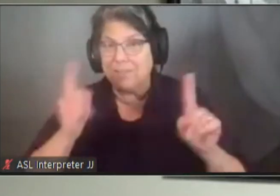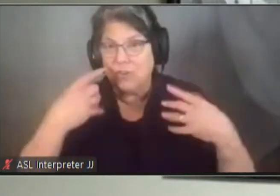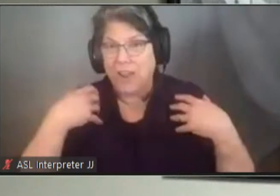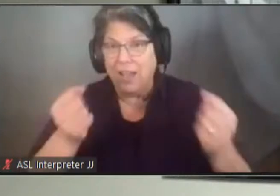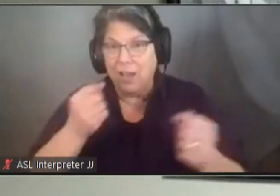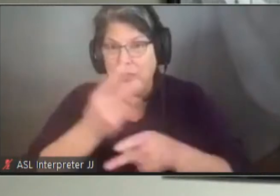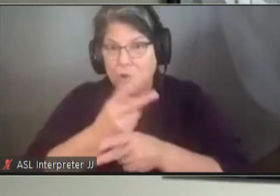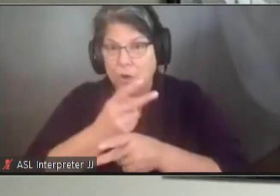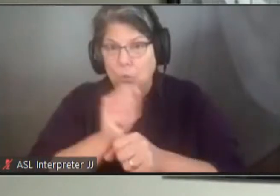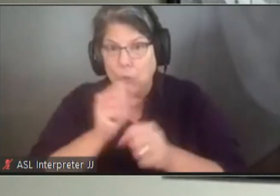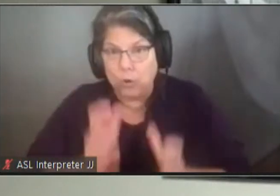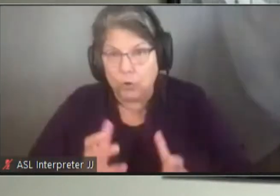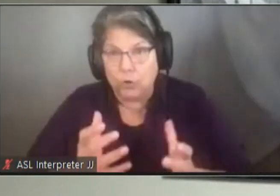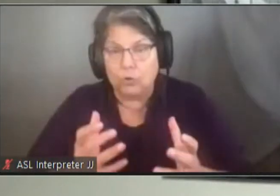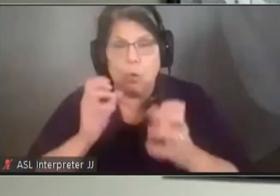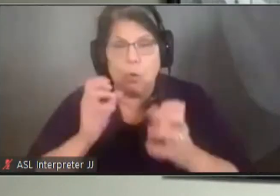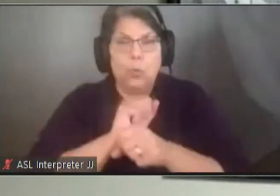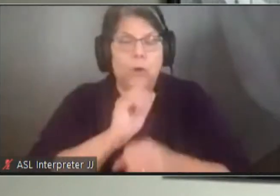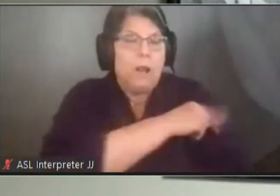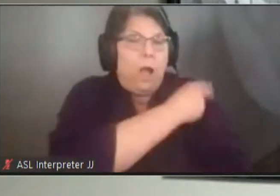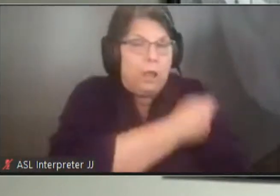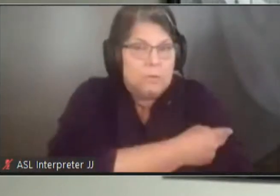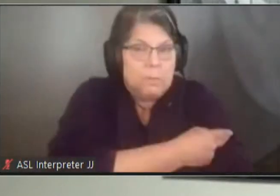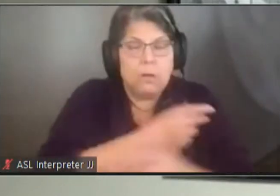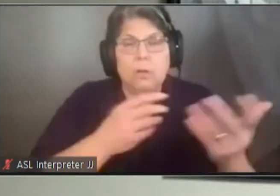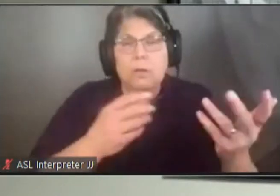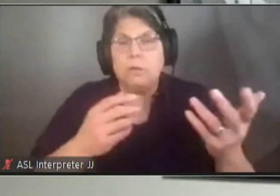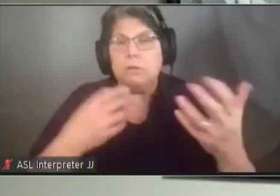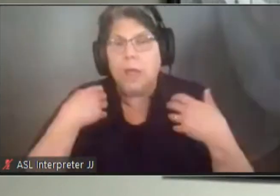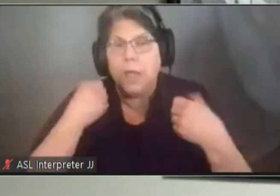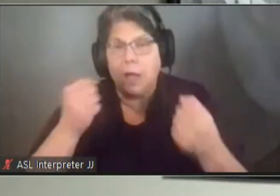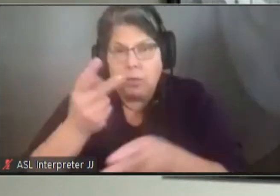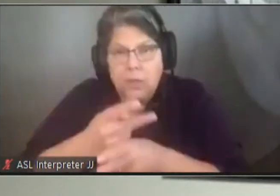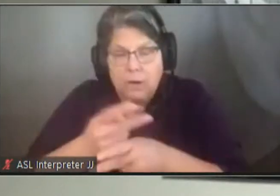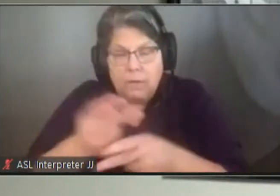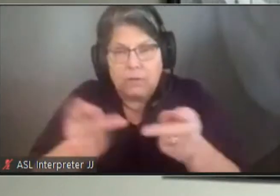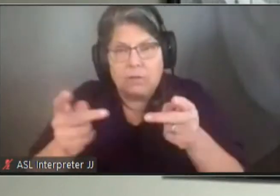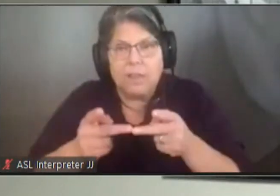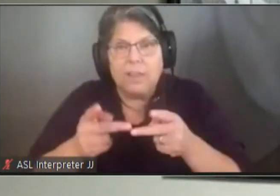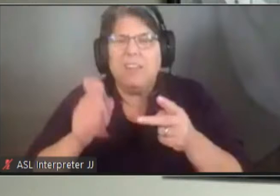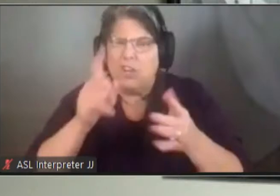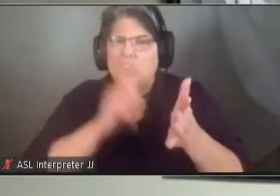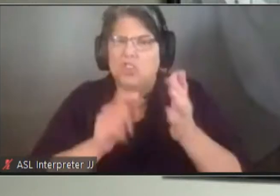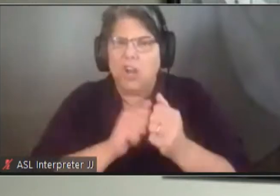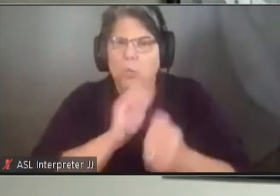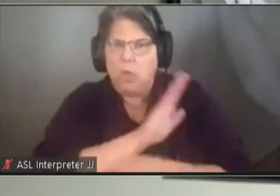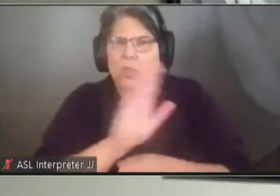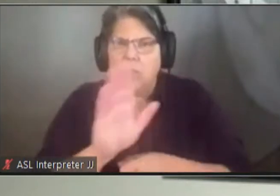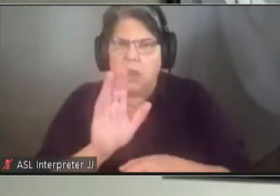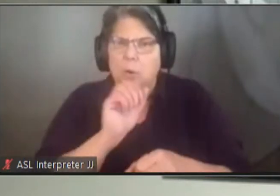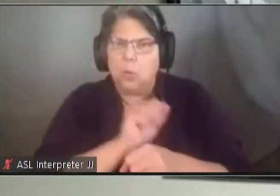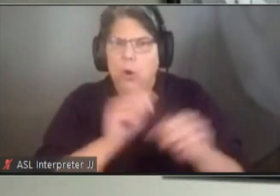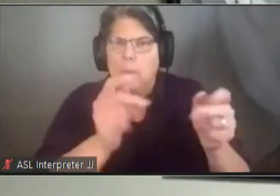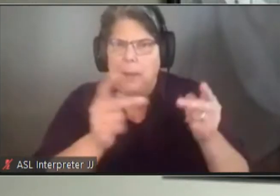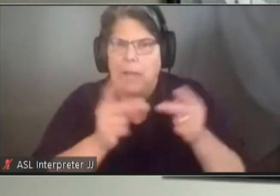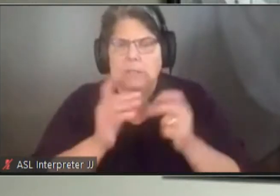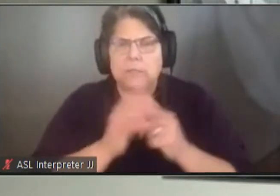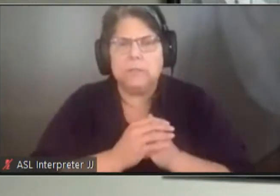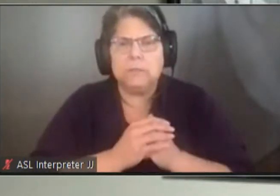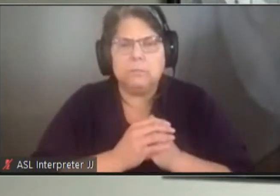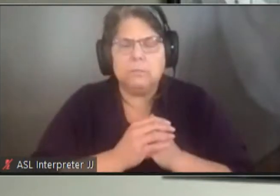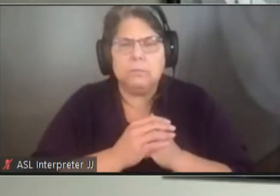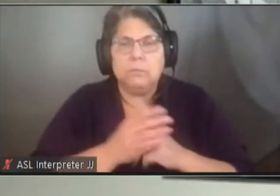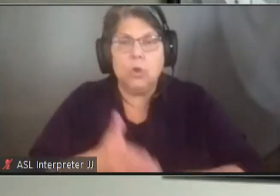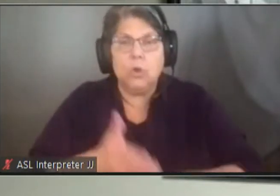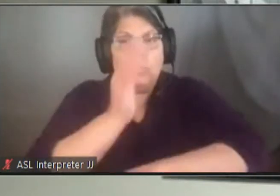nursing facilities, and that will be for them to check with their facilities. To improve our regular messaging during